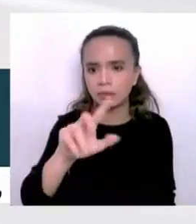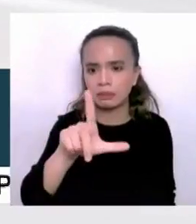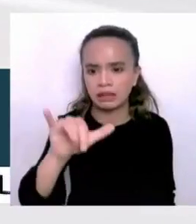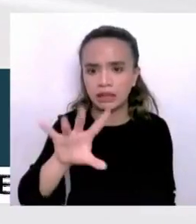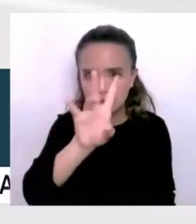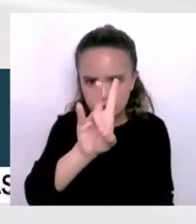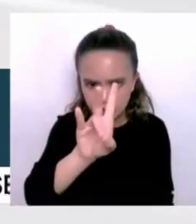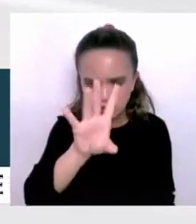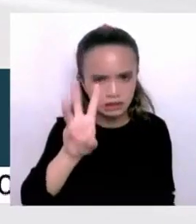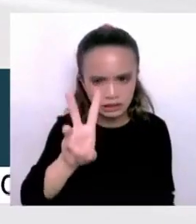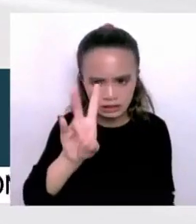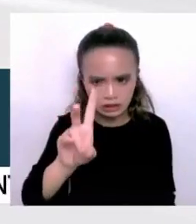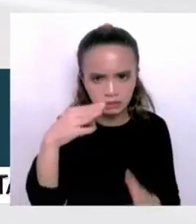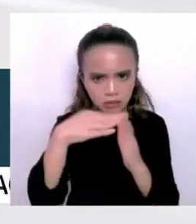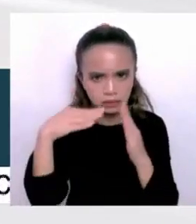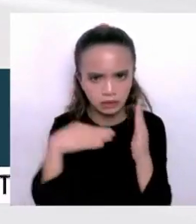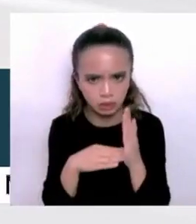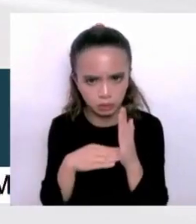imagine that